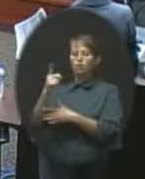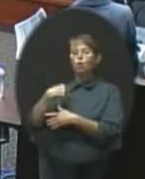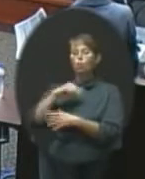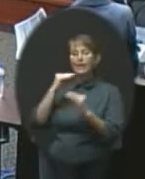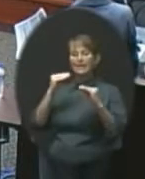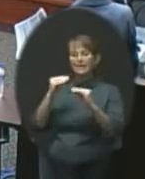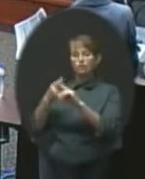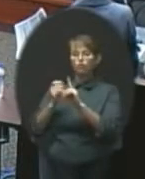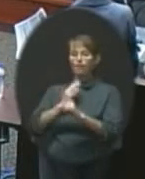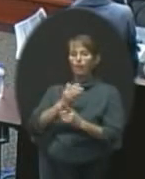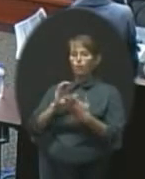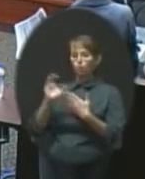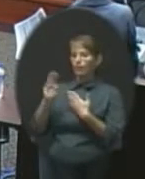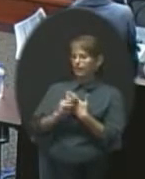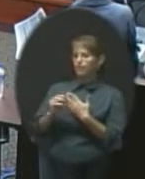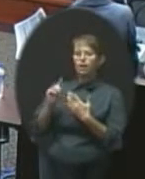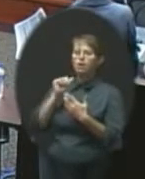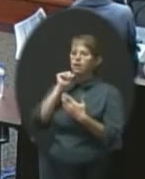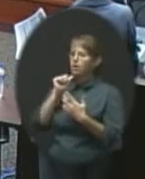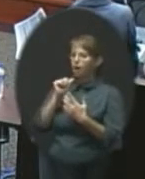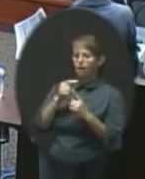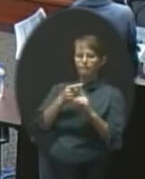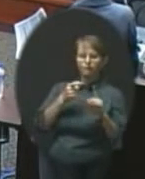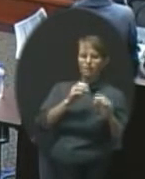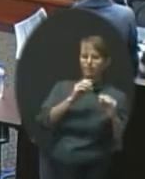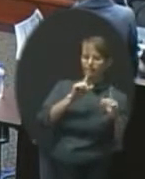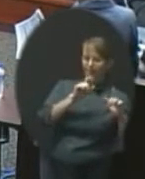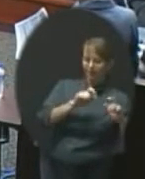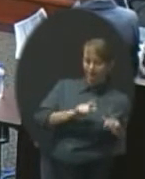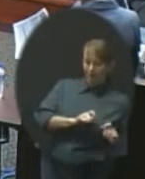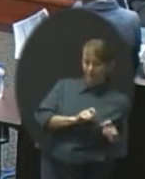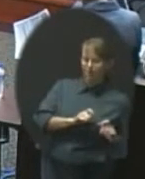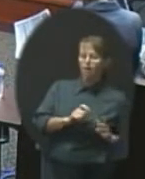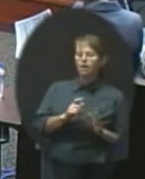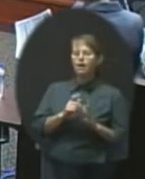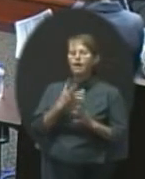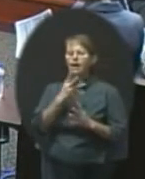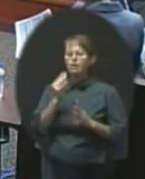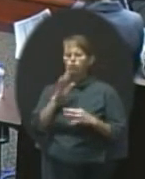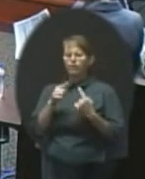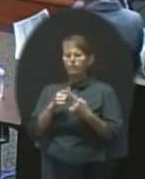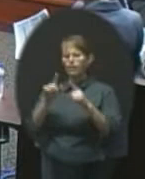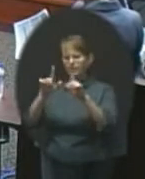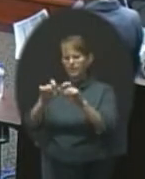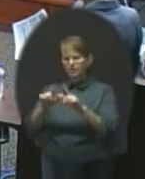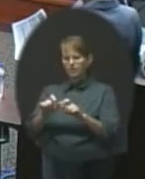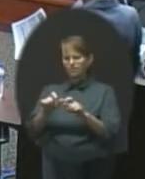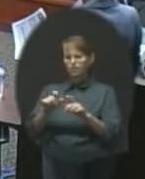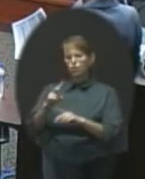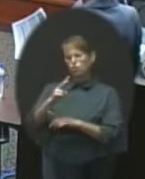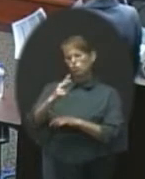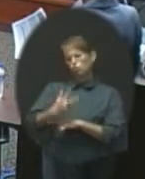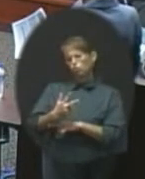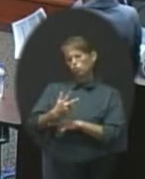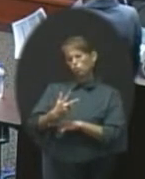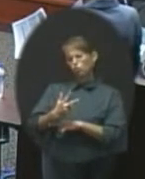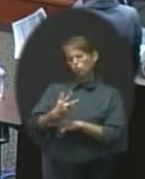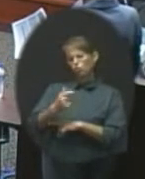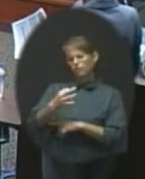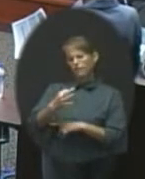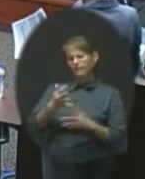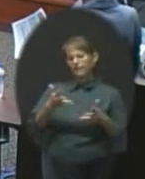then about the assessment, tell me again, two-thirds of the existing test, and then a third was the